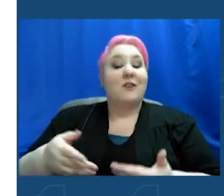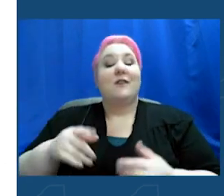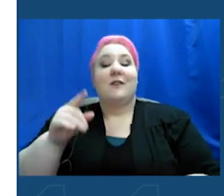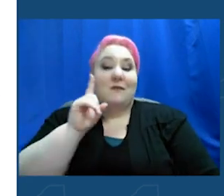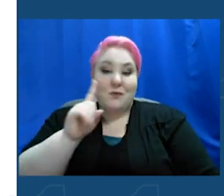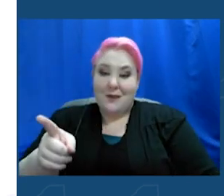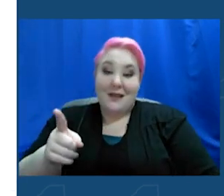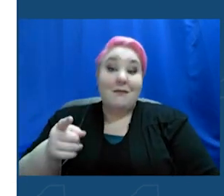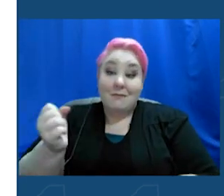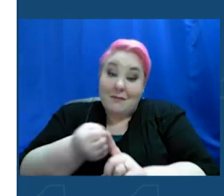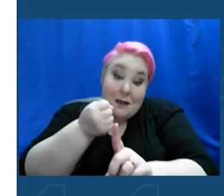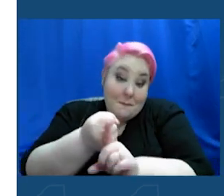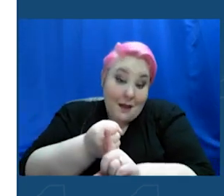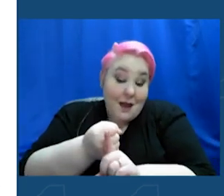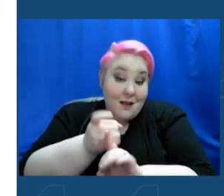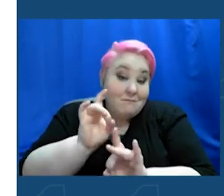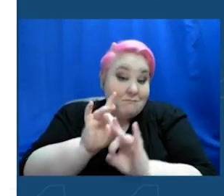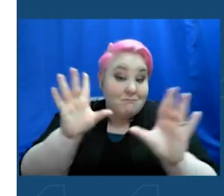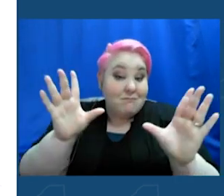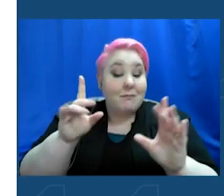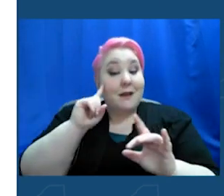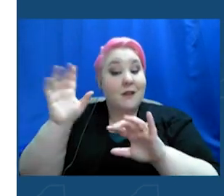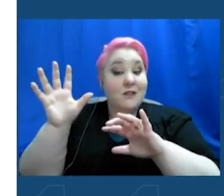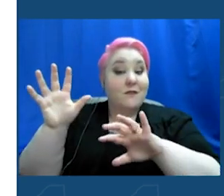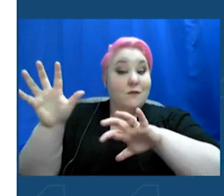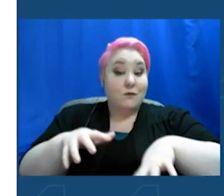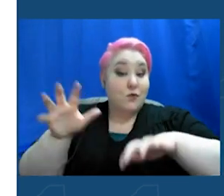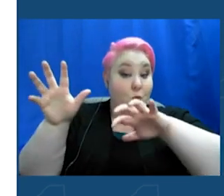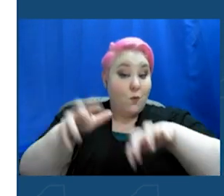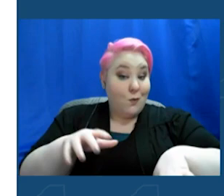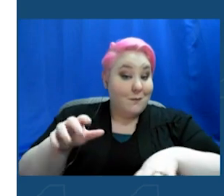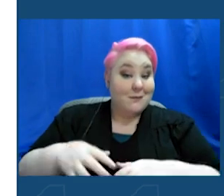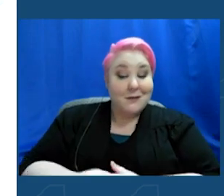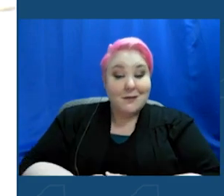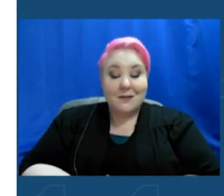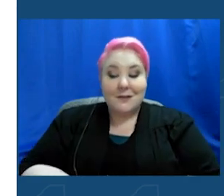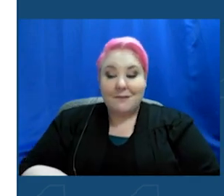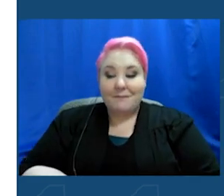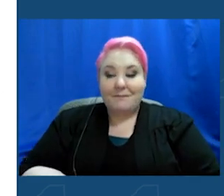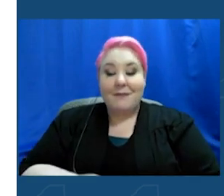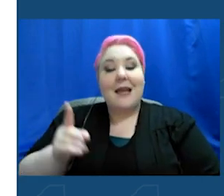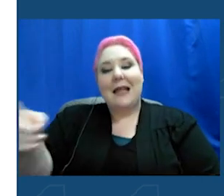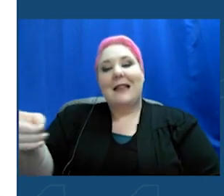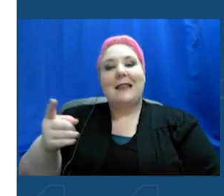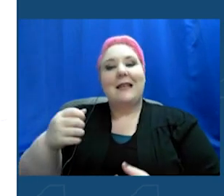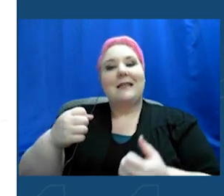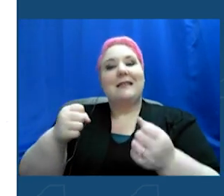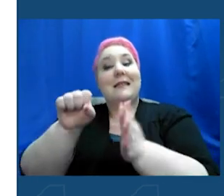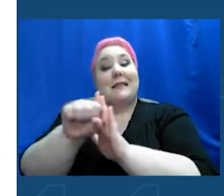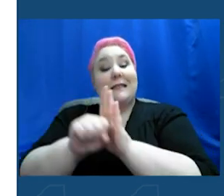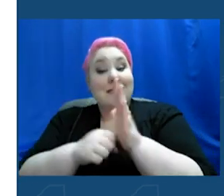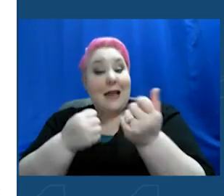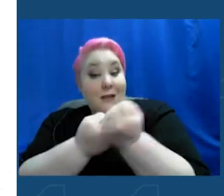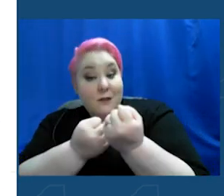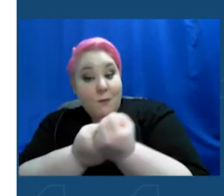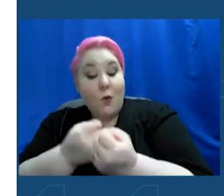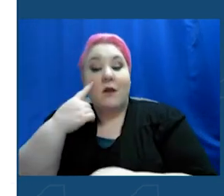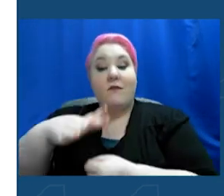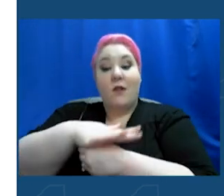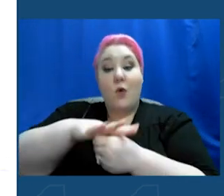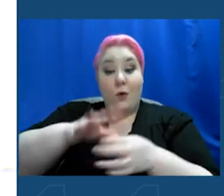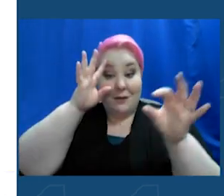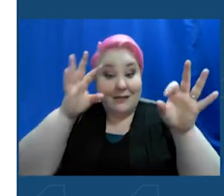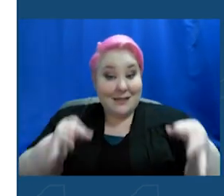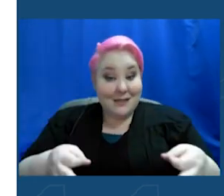storms. This combination of state support for local decision-making,